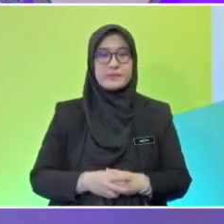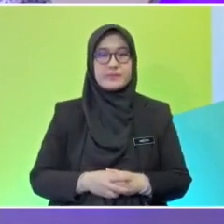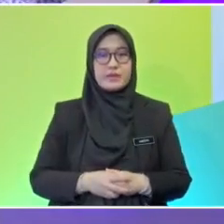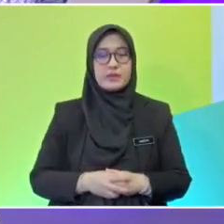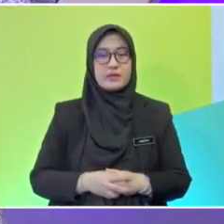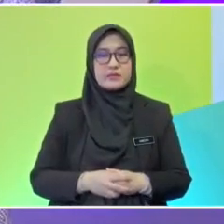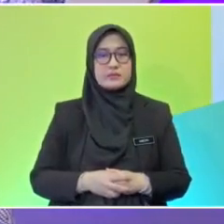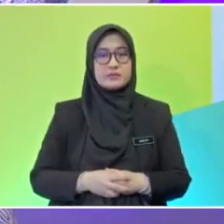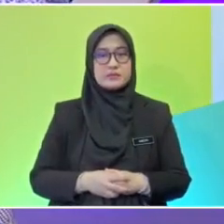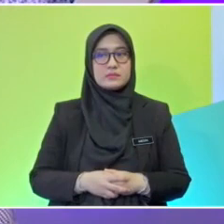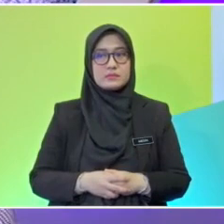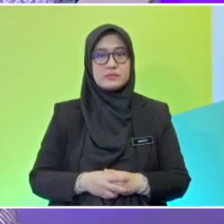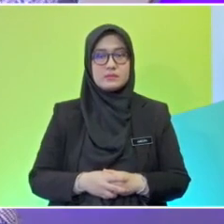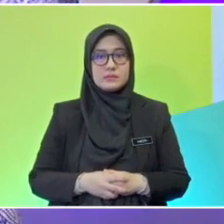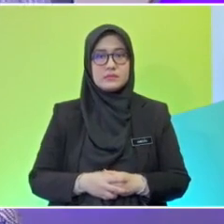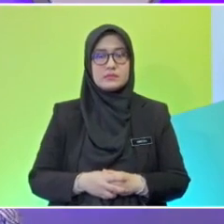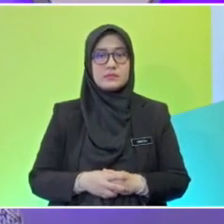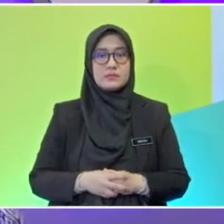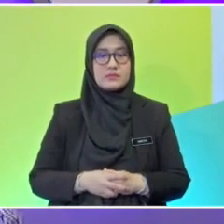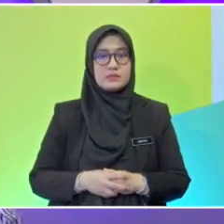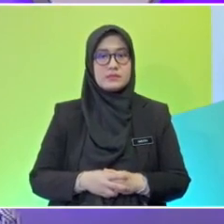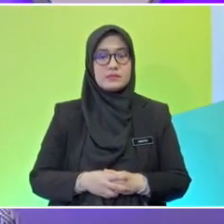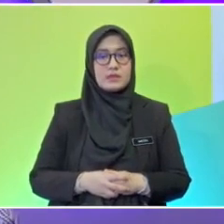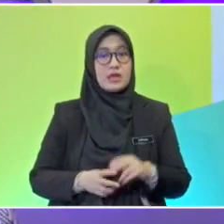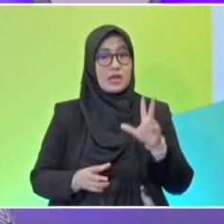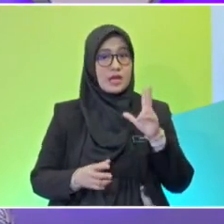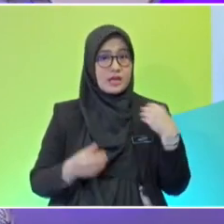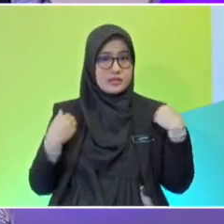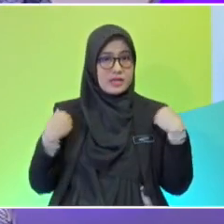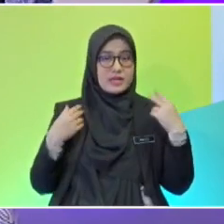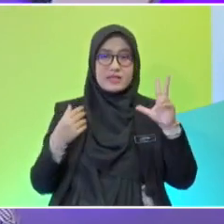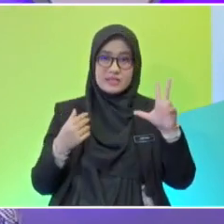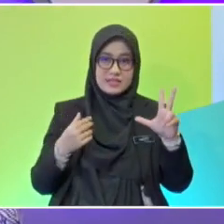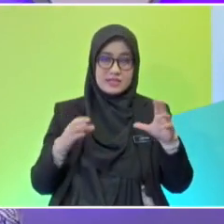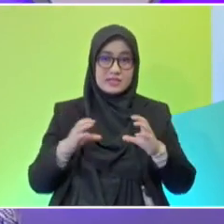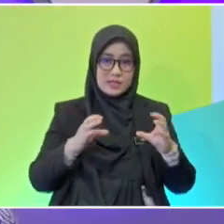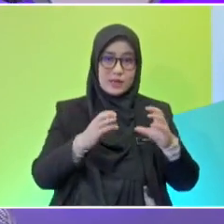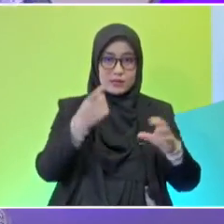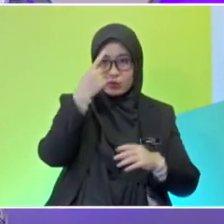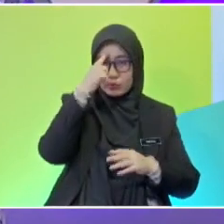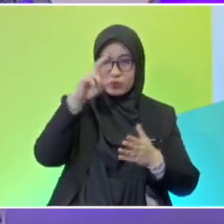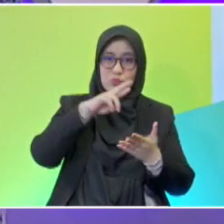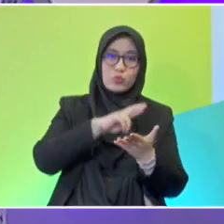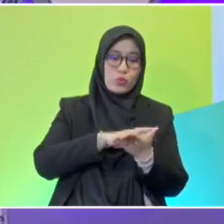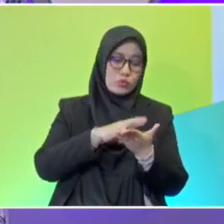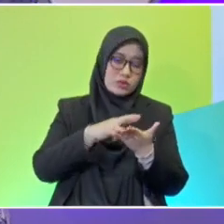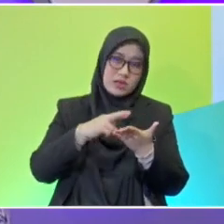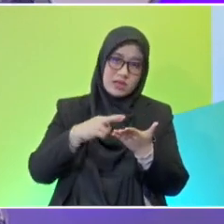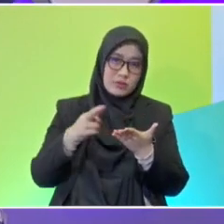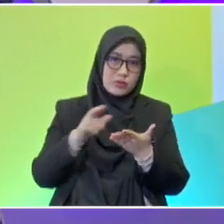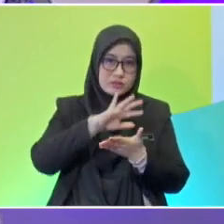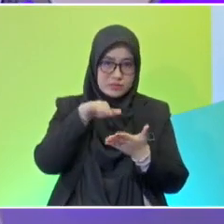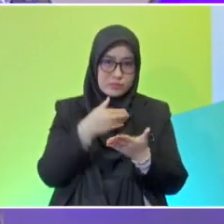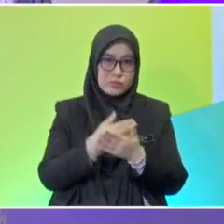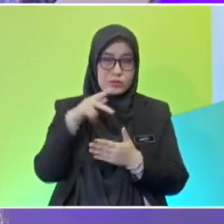guidance, this is one good way I could record it. So I've shown you 3 ways, but there are definitely more. You could always refer to the